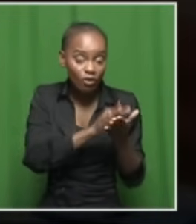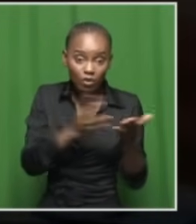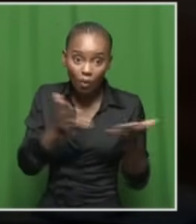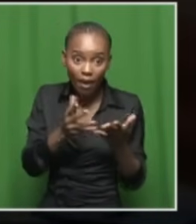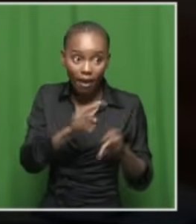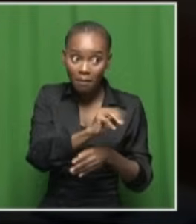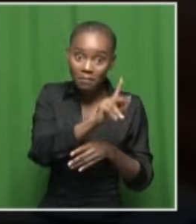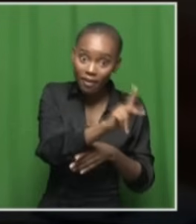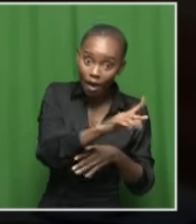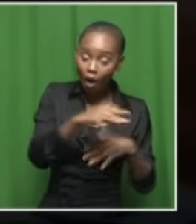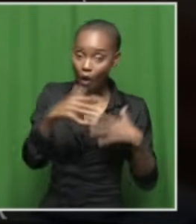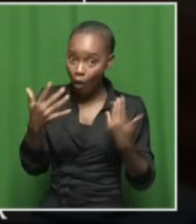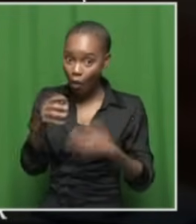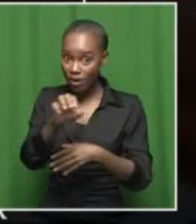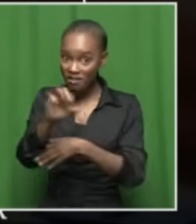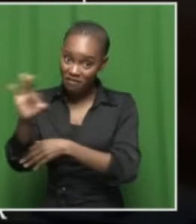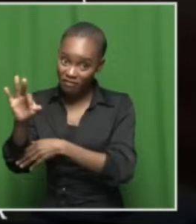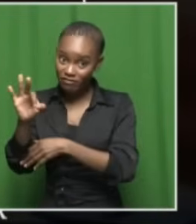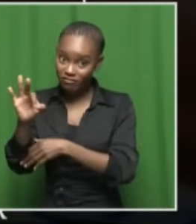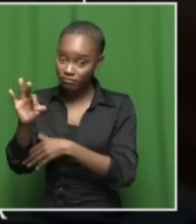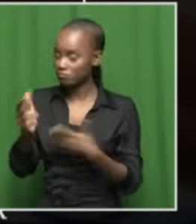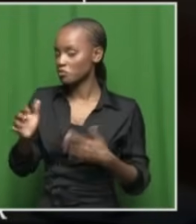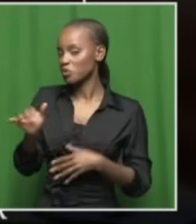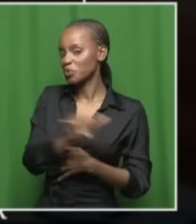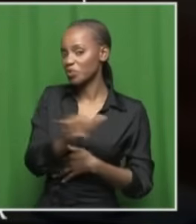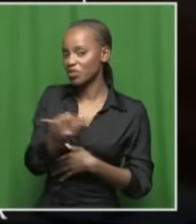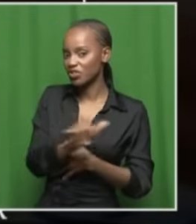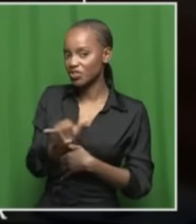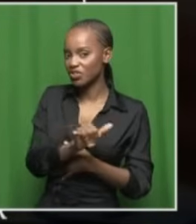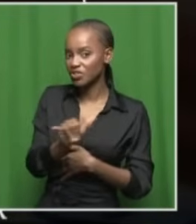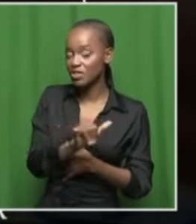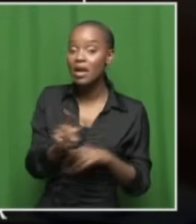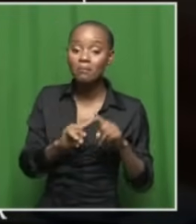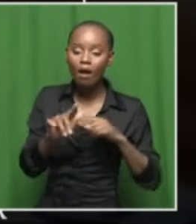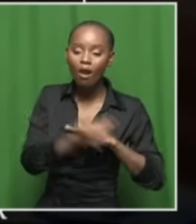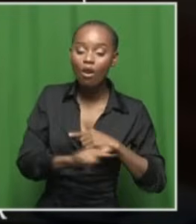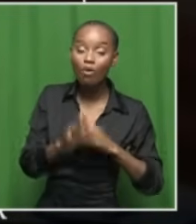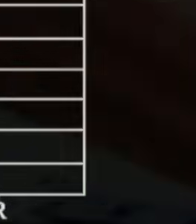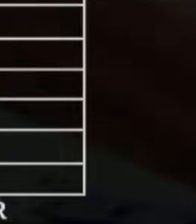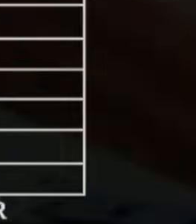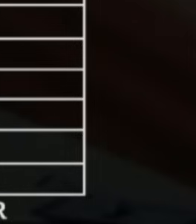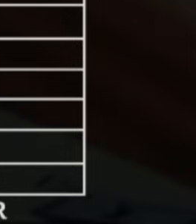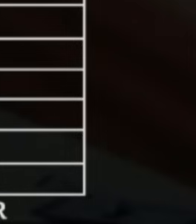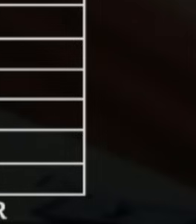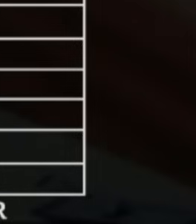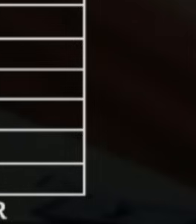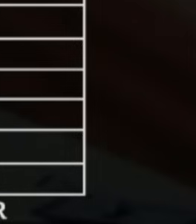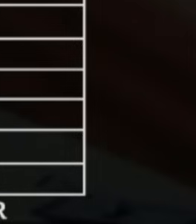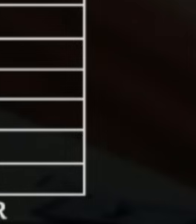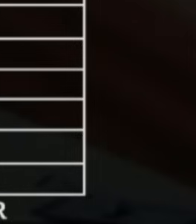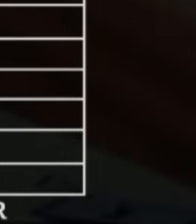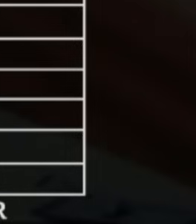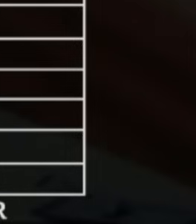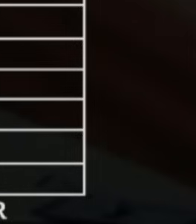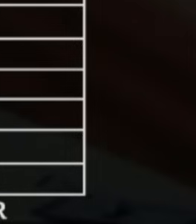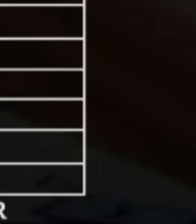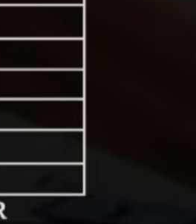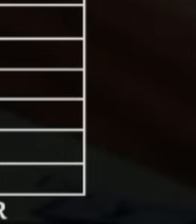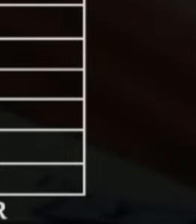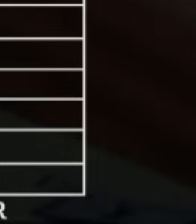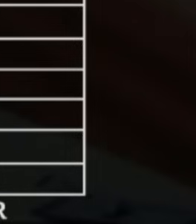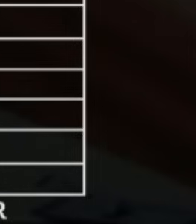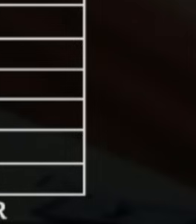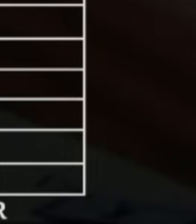they will retain the EFF. But the by-election results are telling us a different story. And of course, beyond the